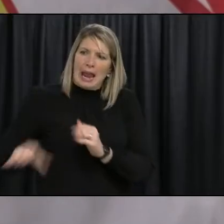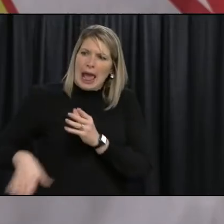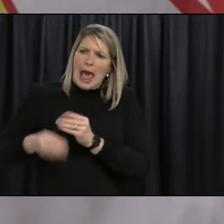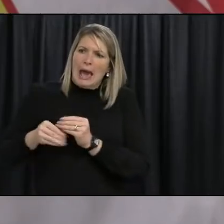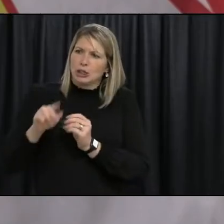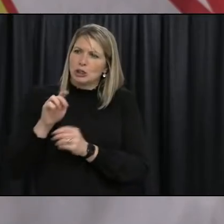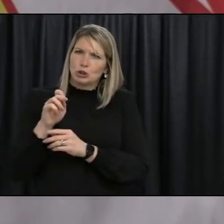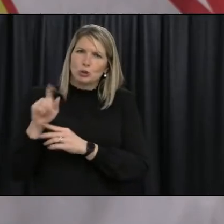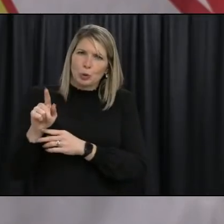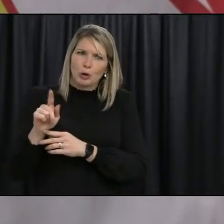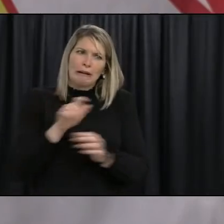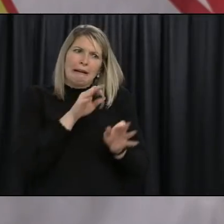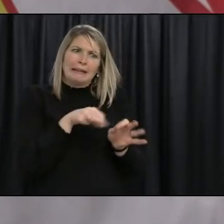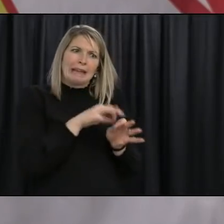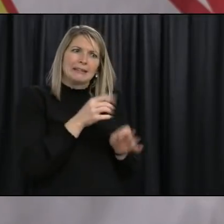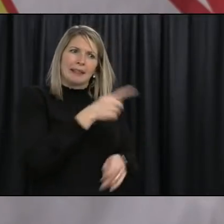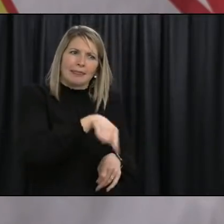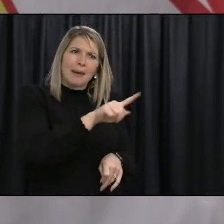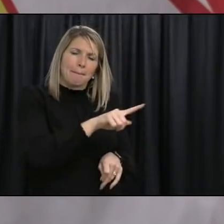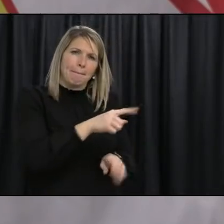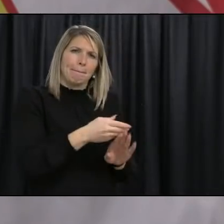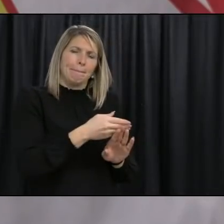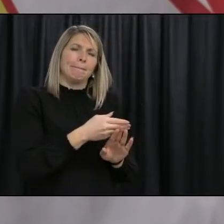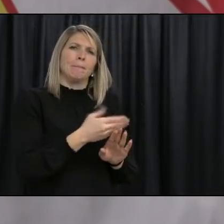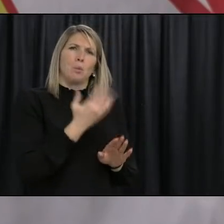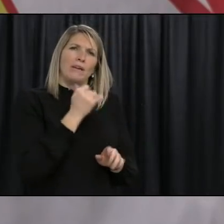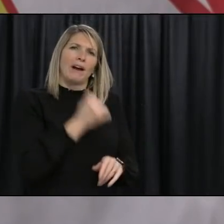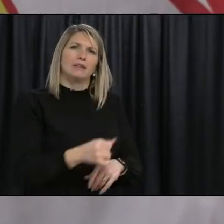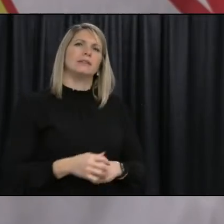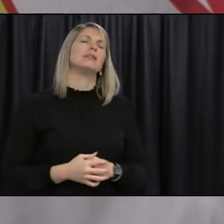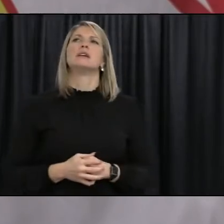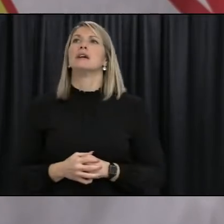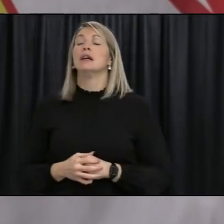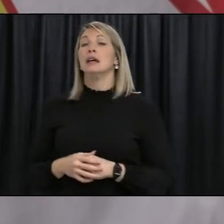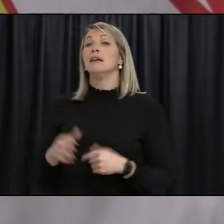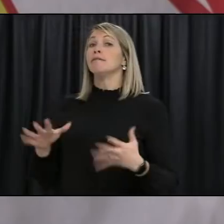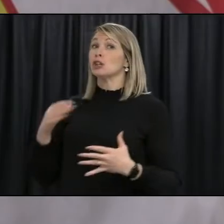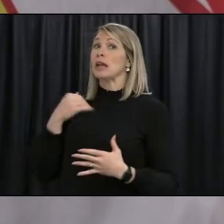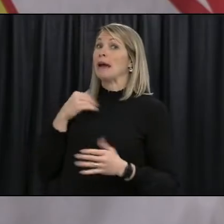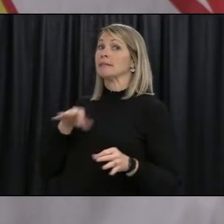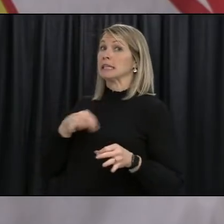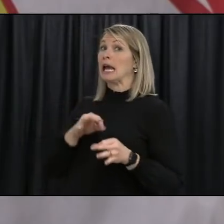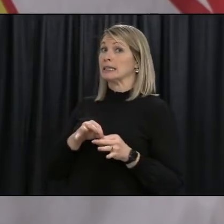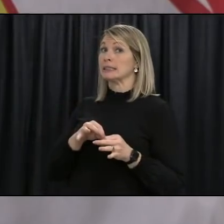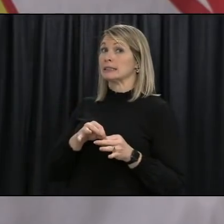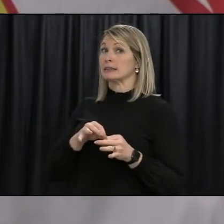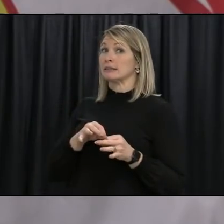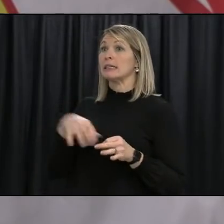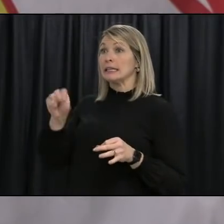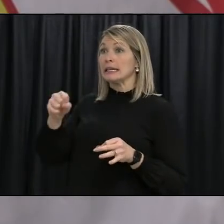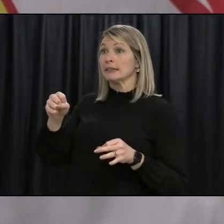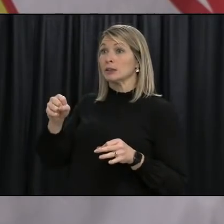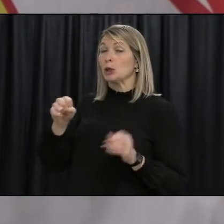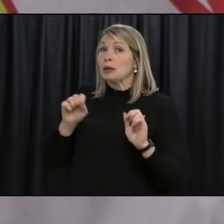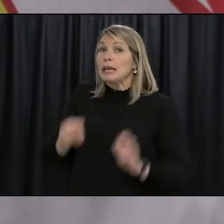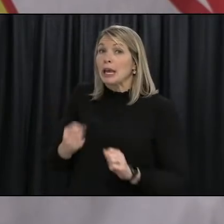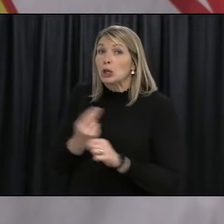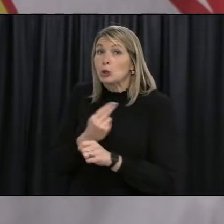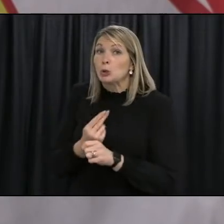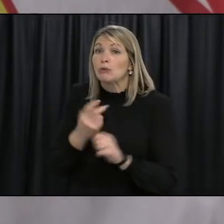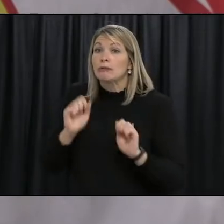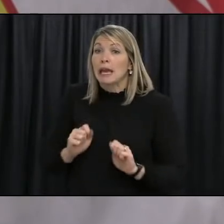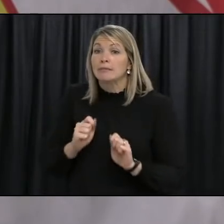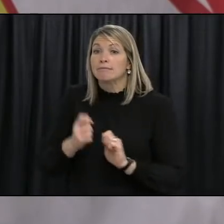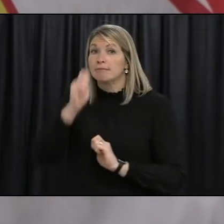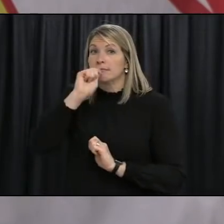when we're talking about things that we can use, just because we have a test that we can use, we have to make sure we're using it properly. Point of